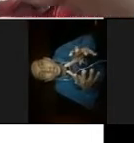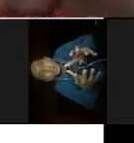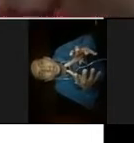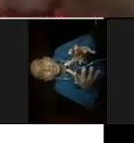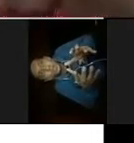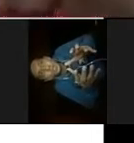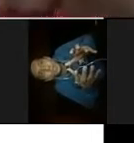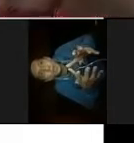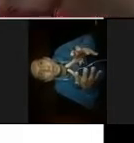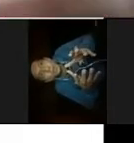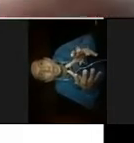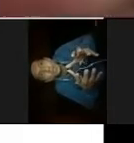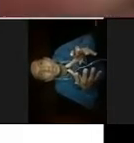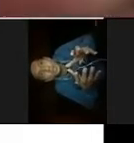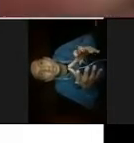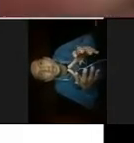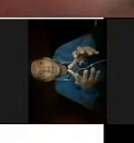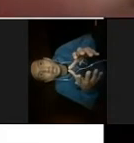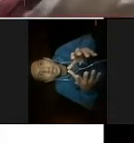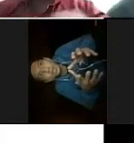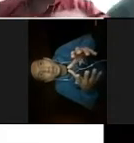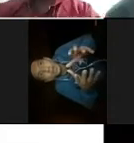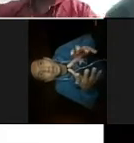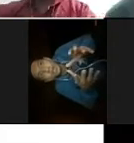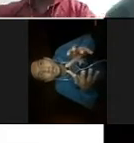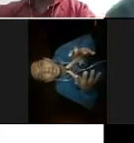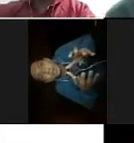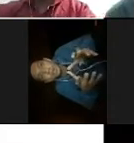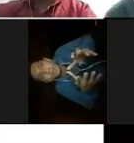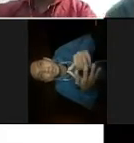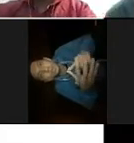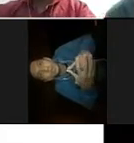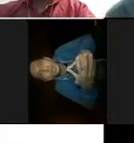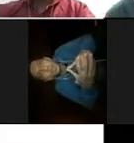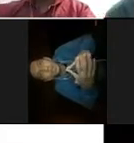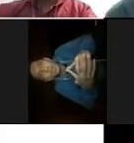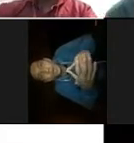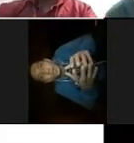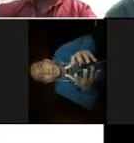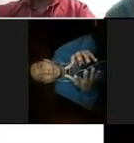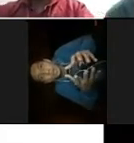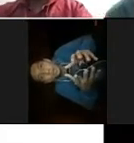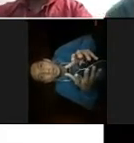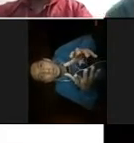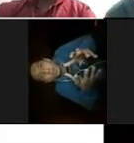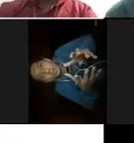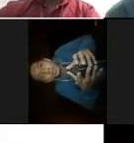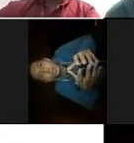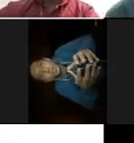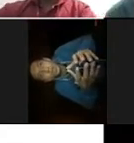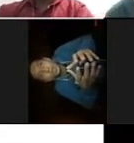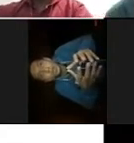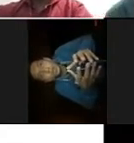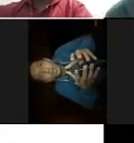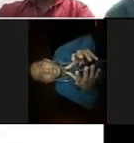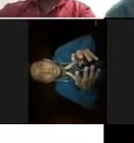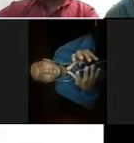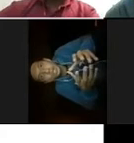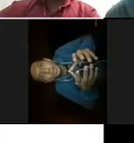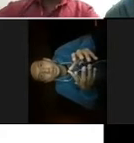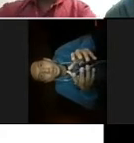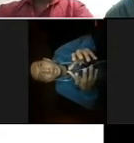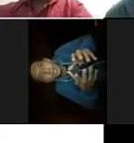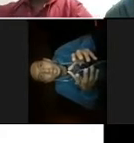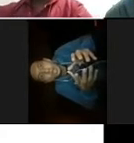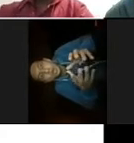agricultural system and applies in variety of agricultural methods. For example, crop methods. Crop rotation is